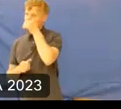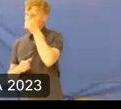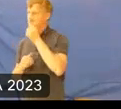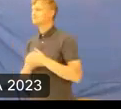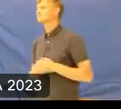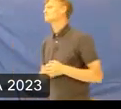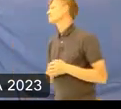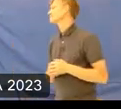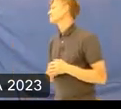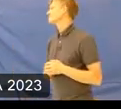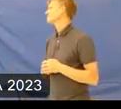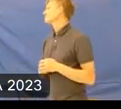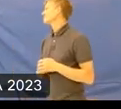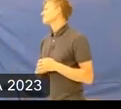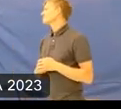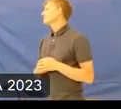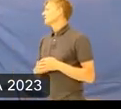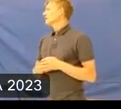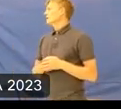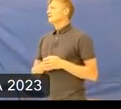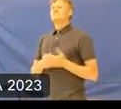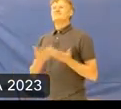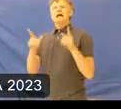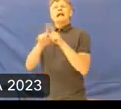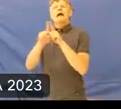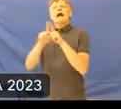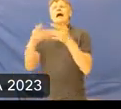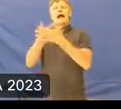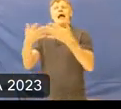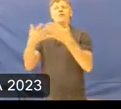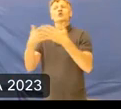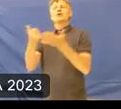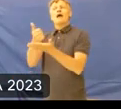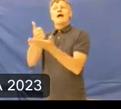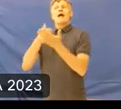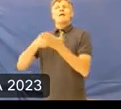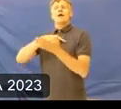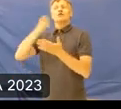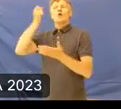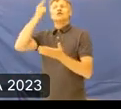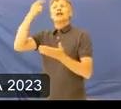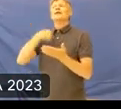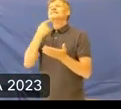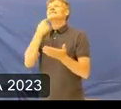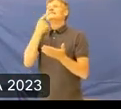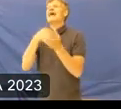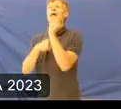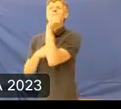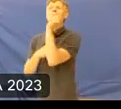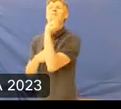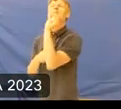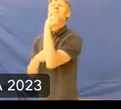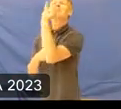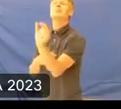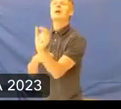ripples. And so these are the sort of non-literal uses of language. And there have been two millennia of thought about